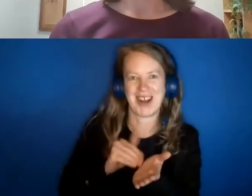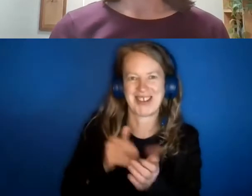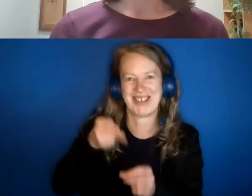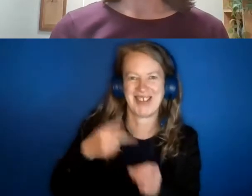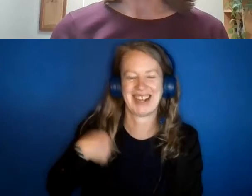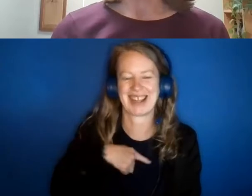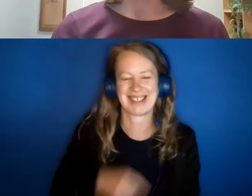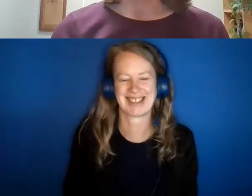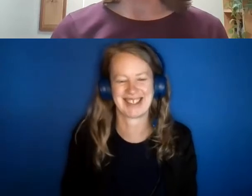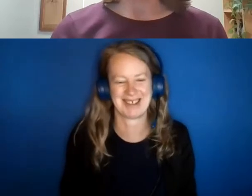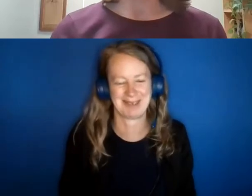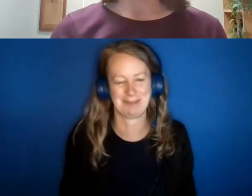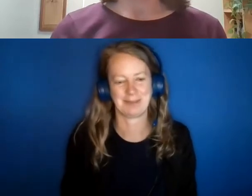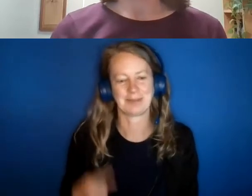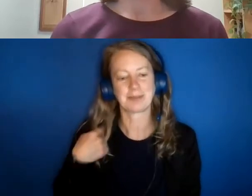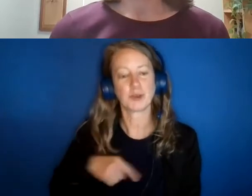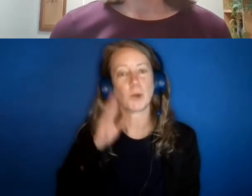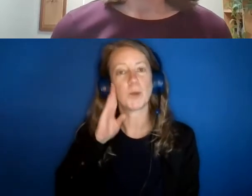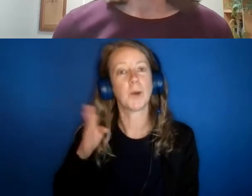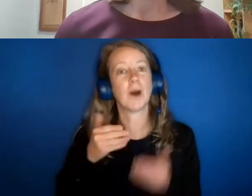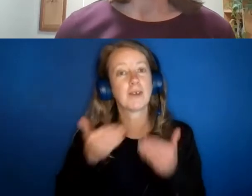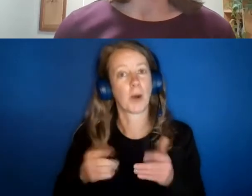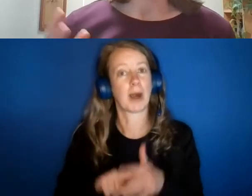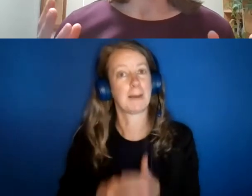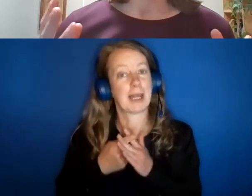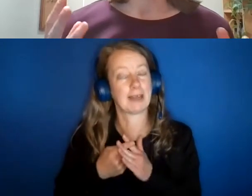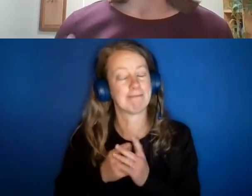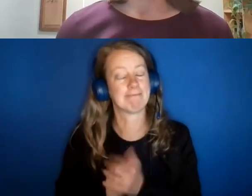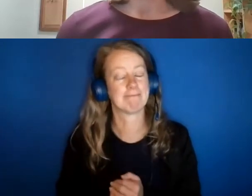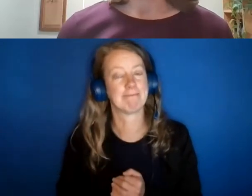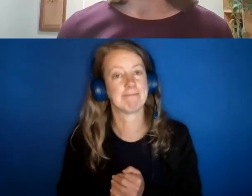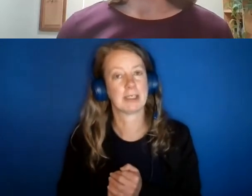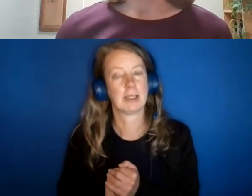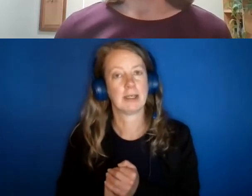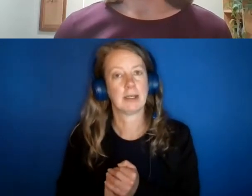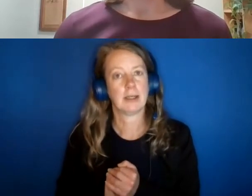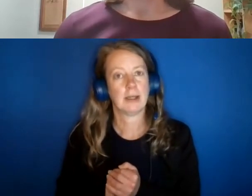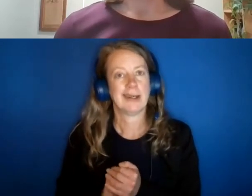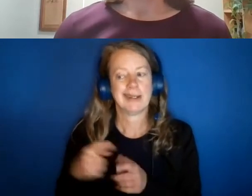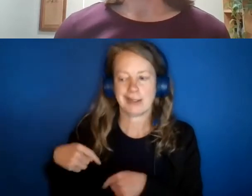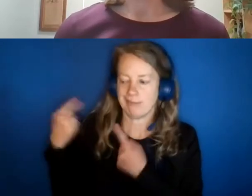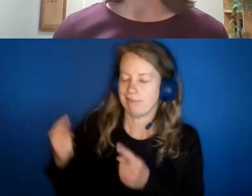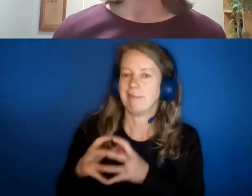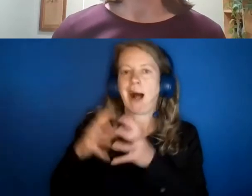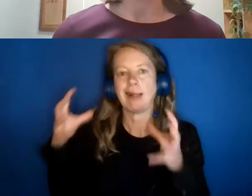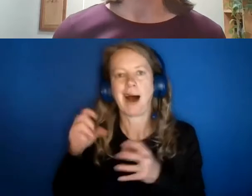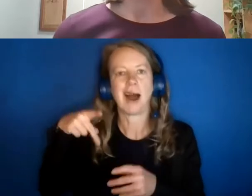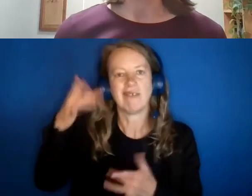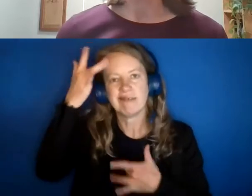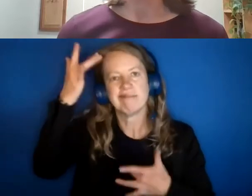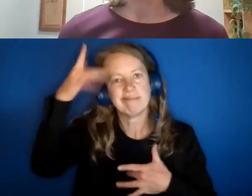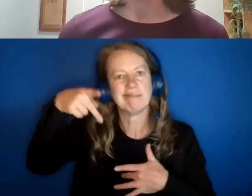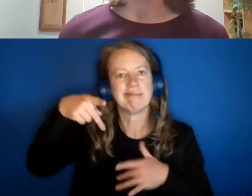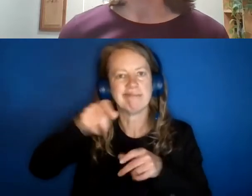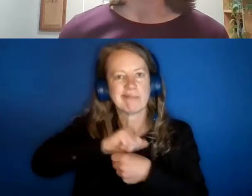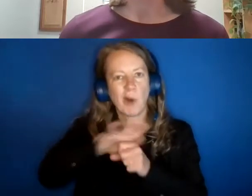All right, so we're gonna go ahead and get started. So for much of the pandemic, the only treatments